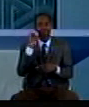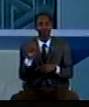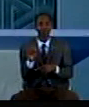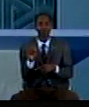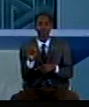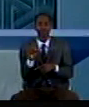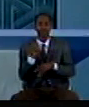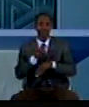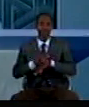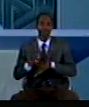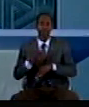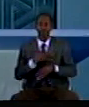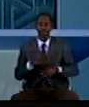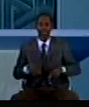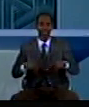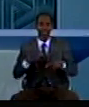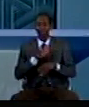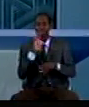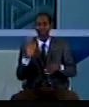life had not remained the same.